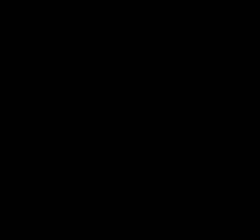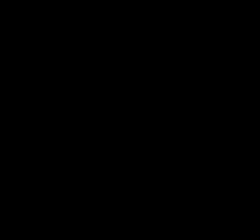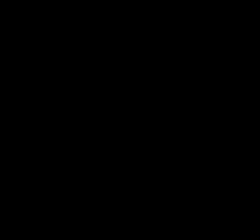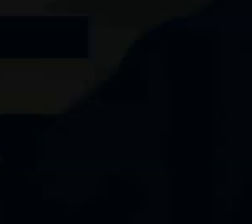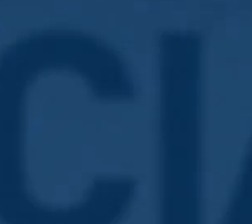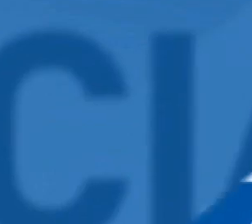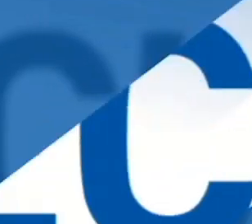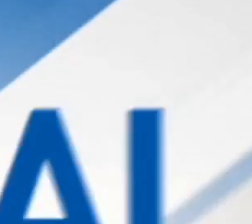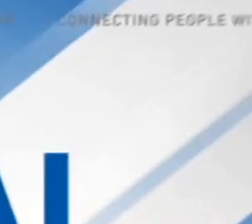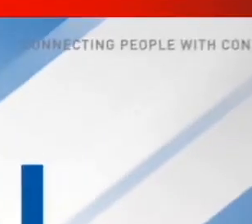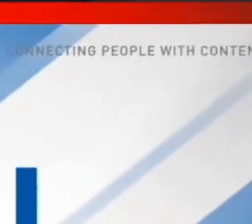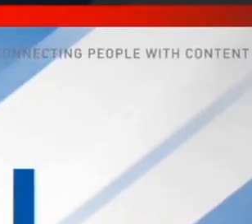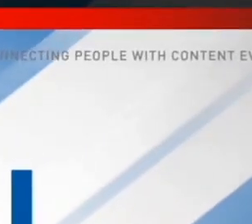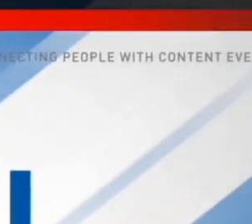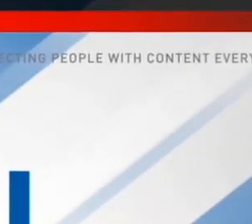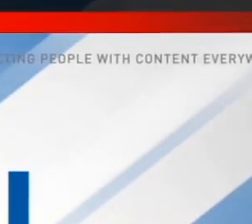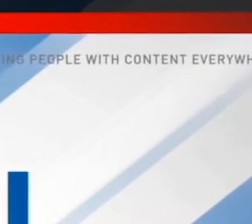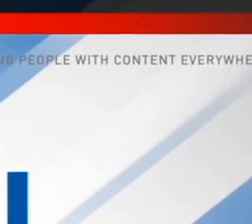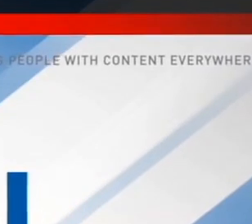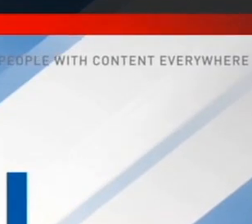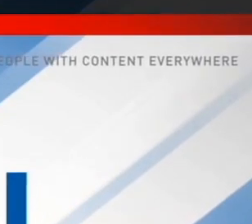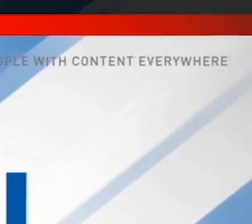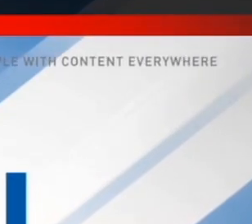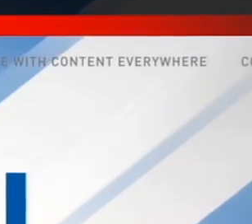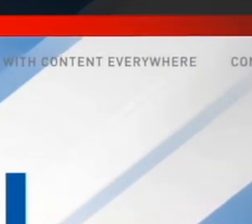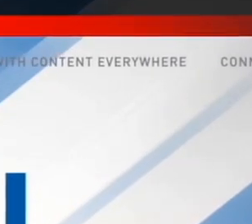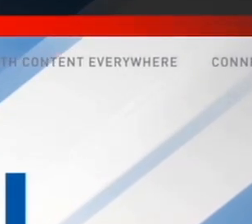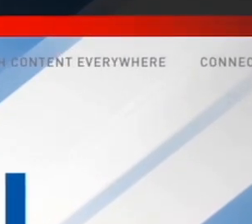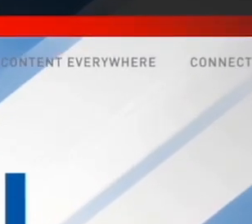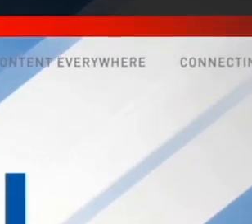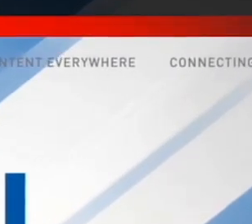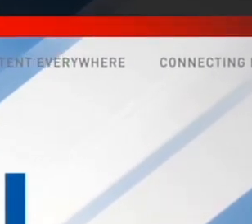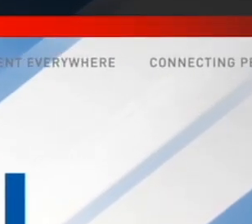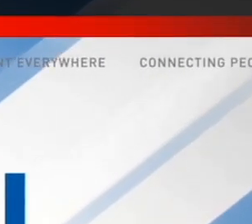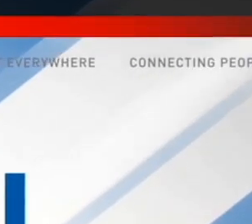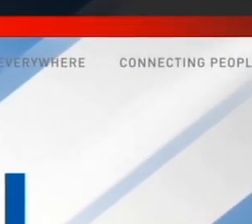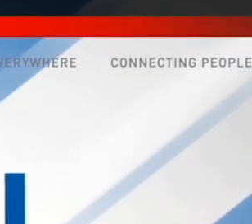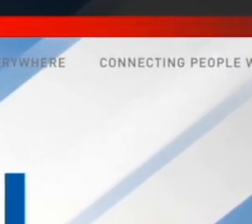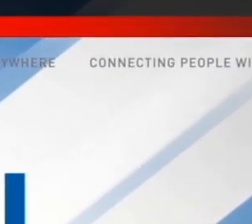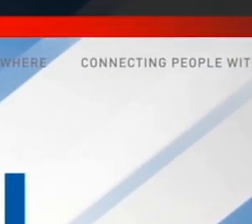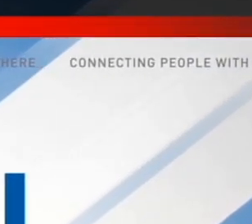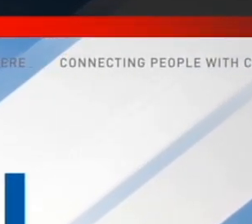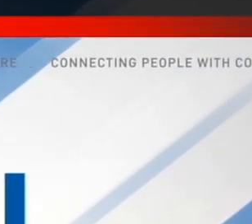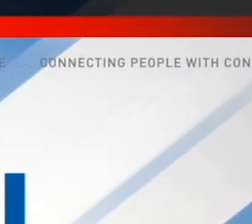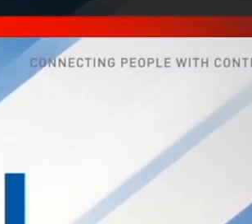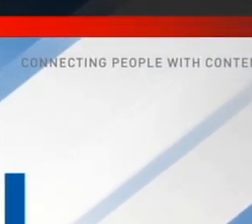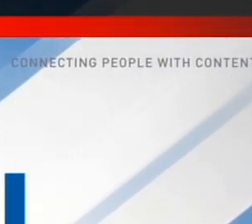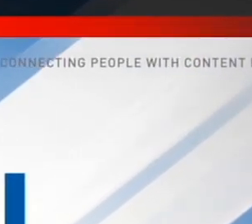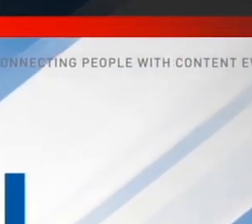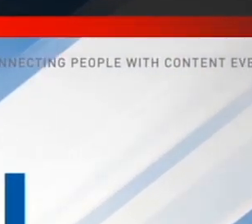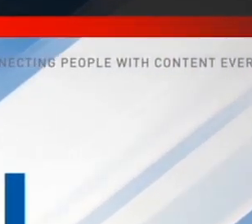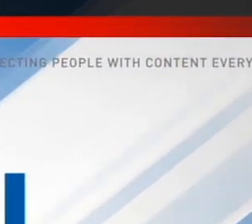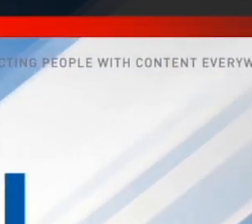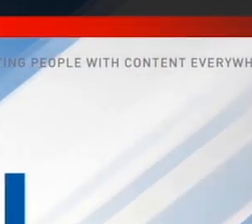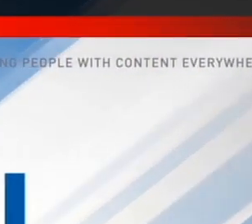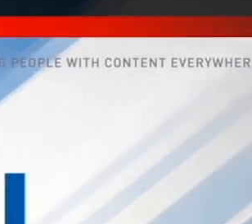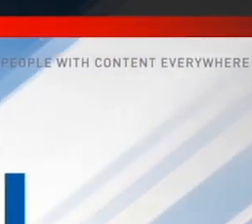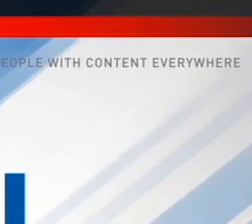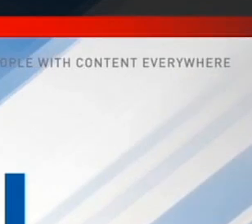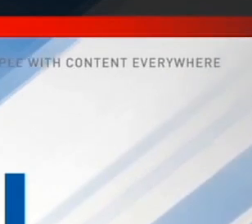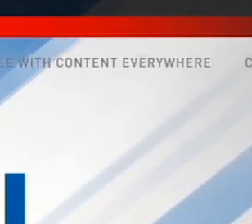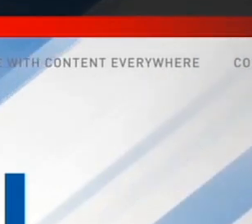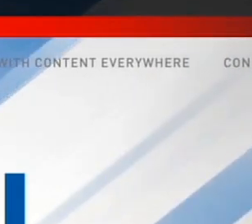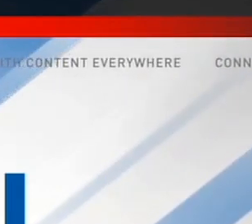Thank all of you out there. This is an ABC6 News special report. Governor Mike DeWine is about to reveal new details in the fight